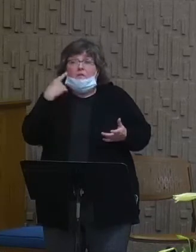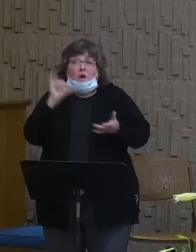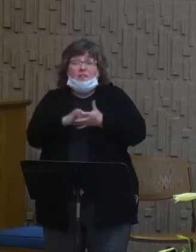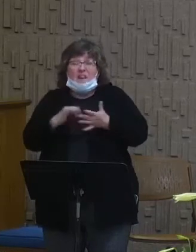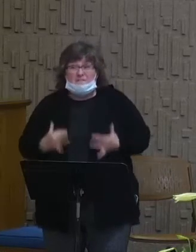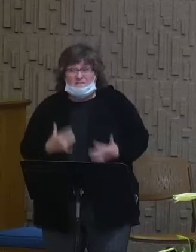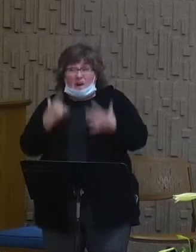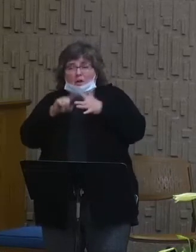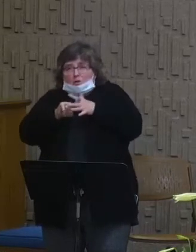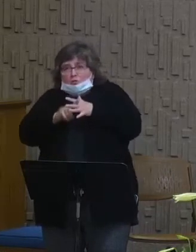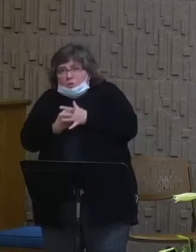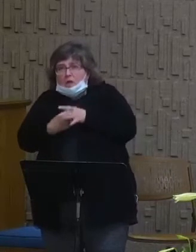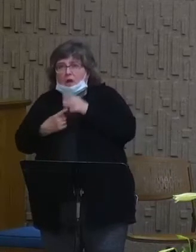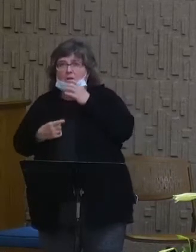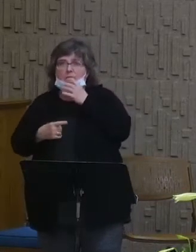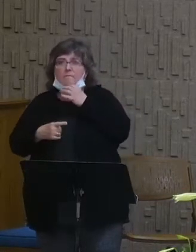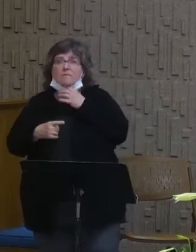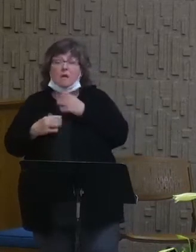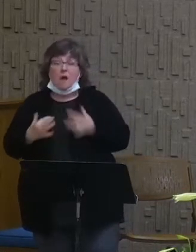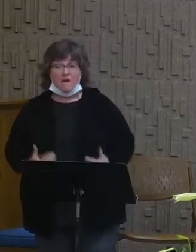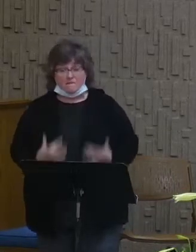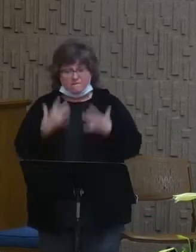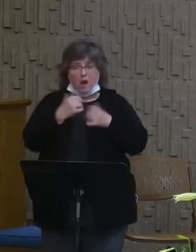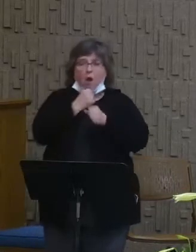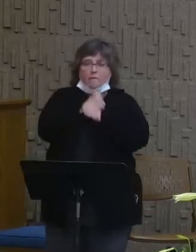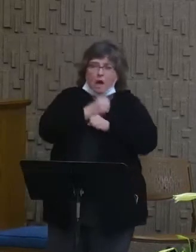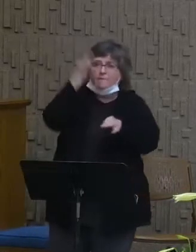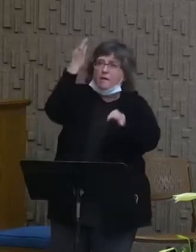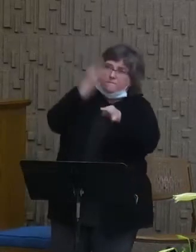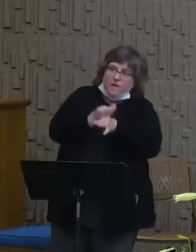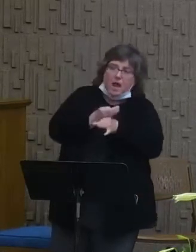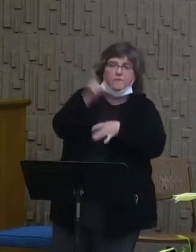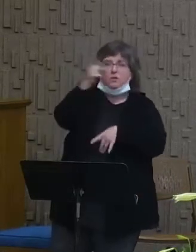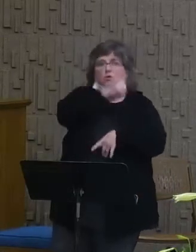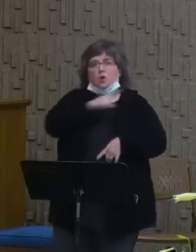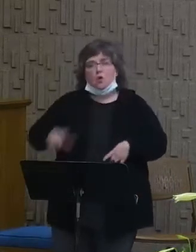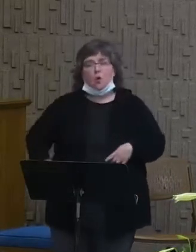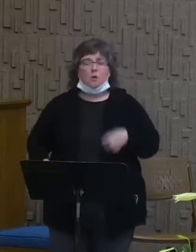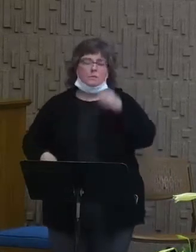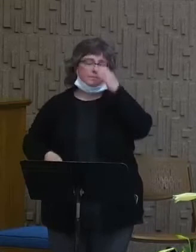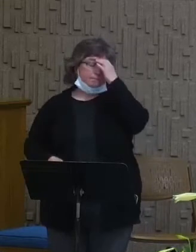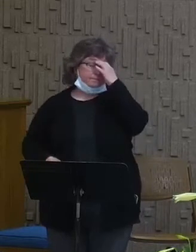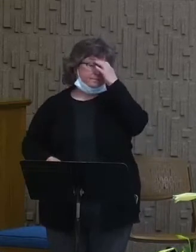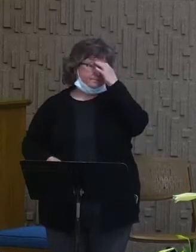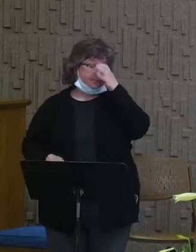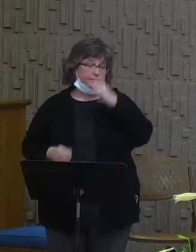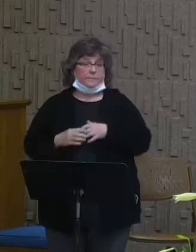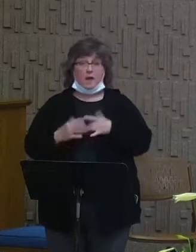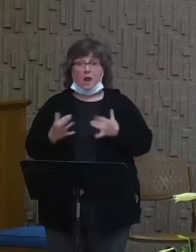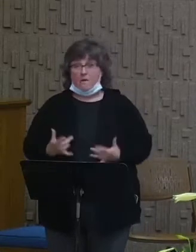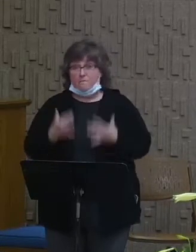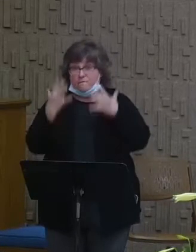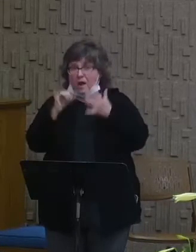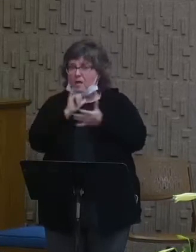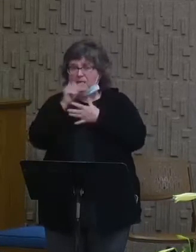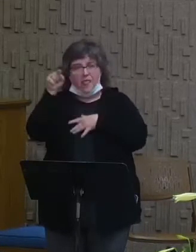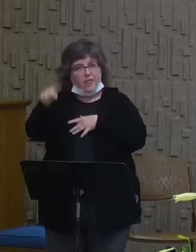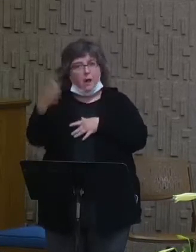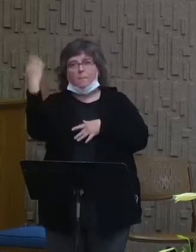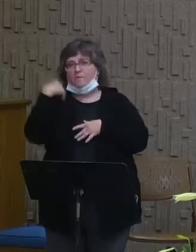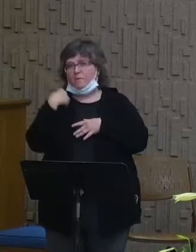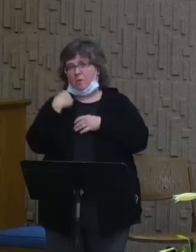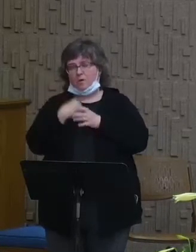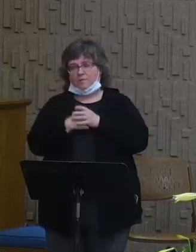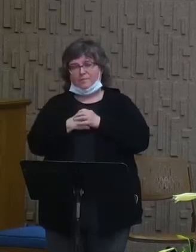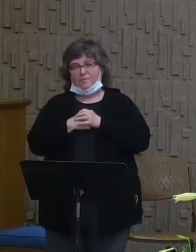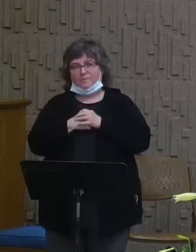for that fire to burn within, that fire of love and faithfulness to the Lord, a fire that maybe wasn't there